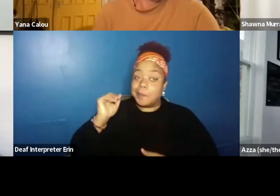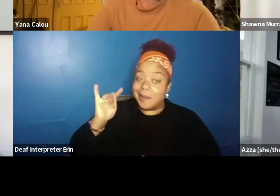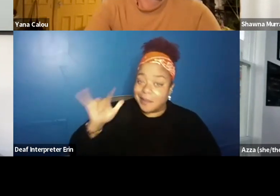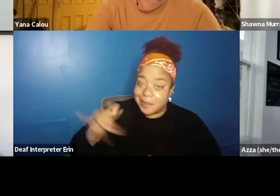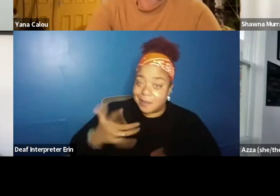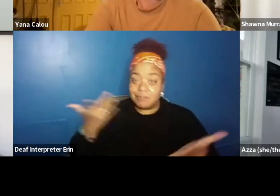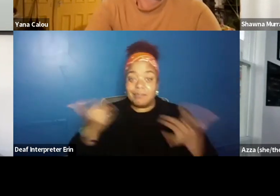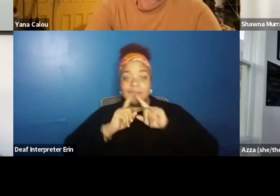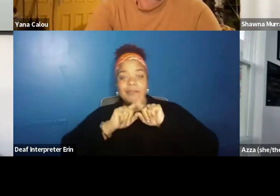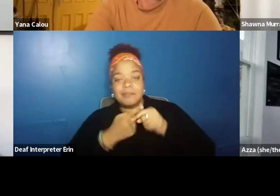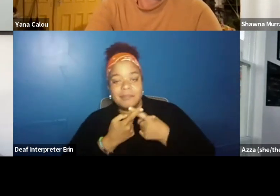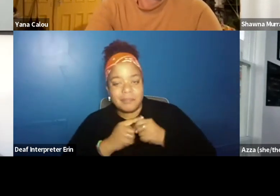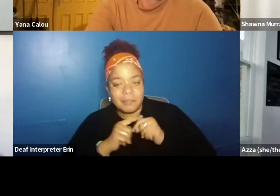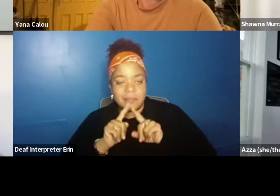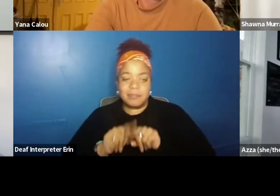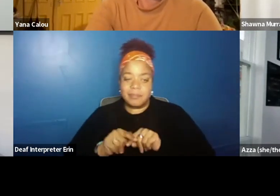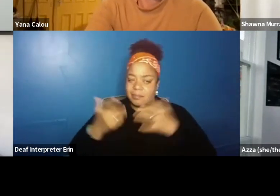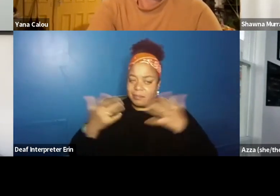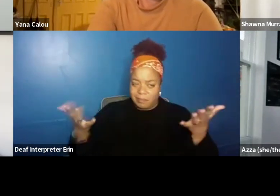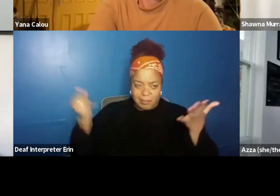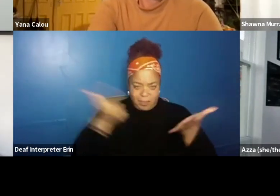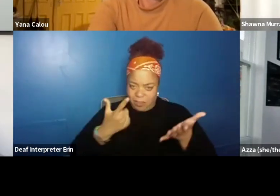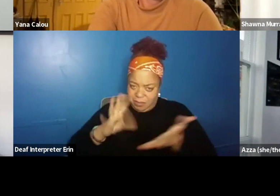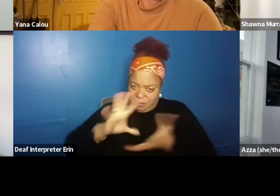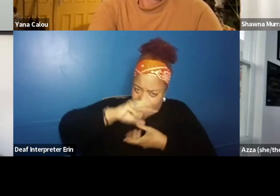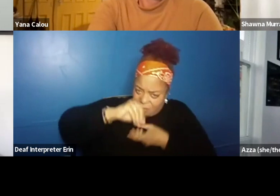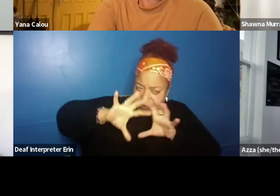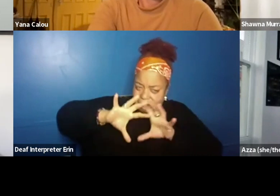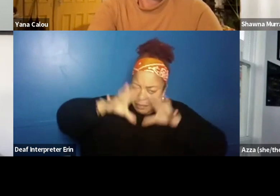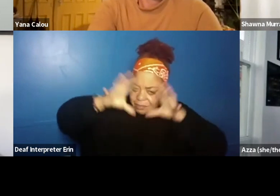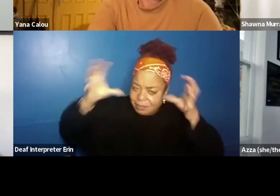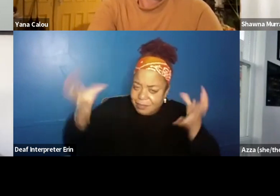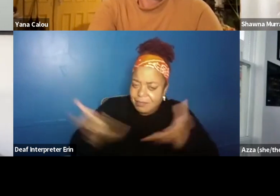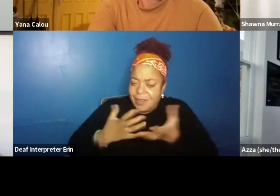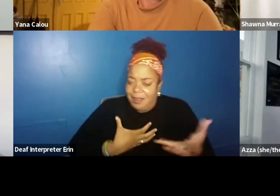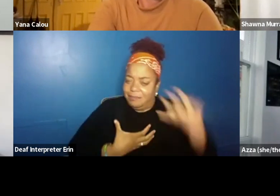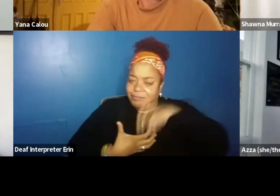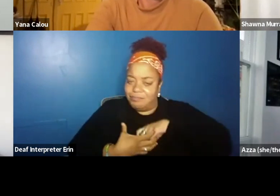organizing. Because the work, when done in earnest and in a principled way,